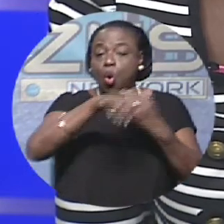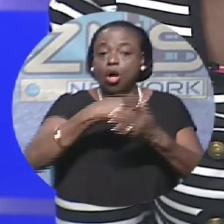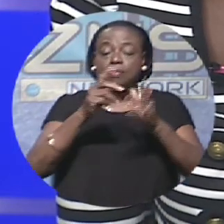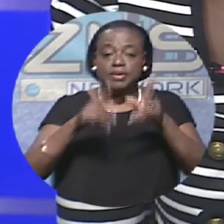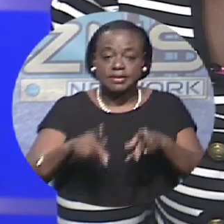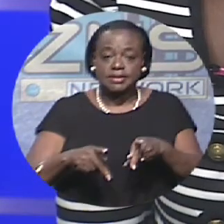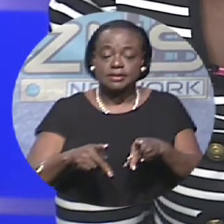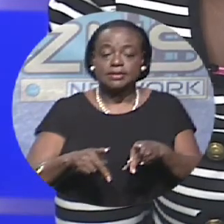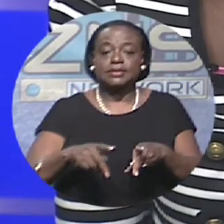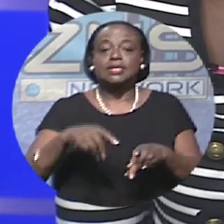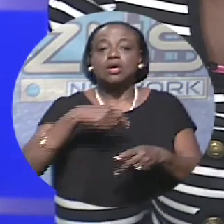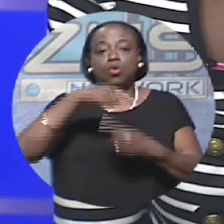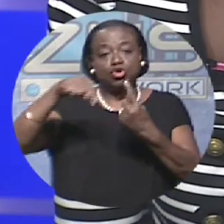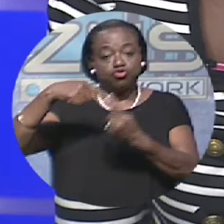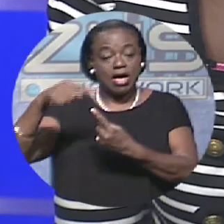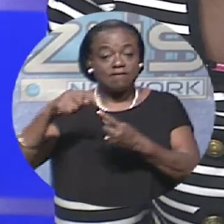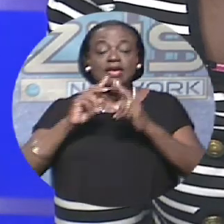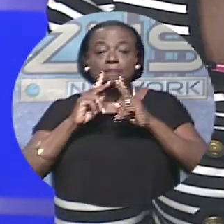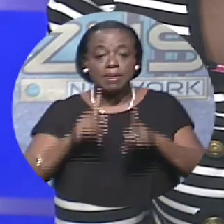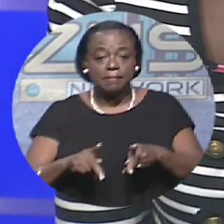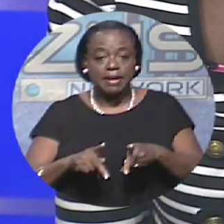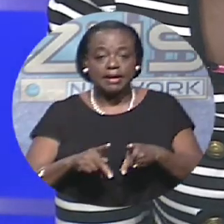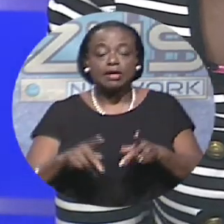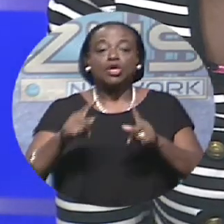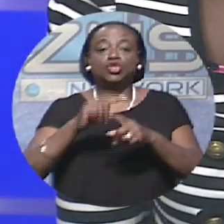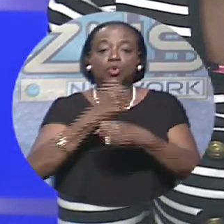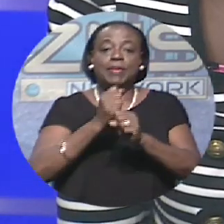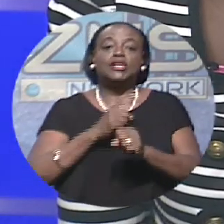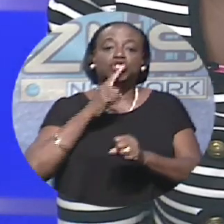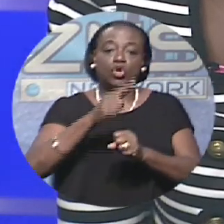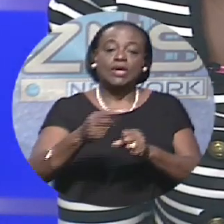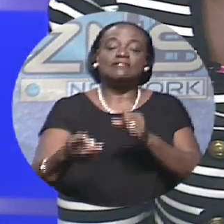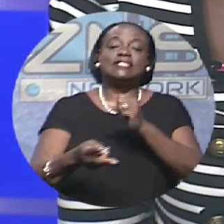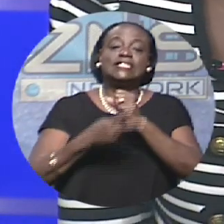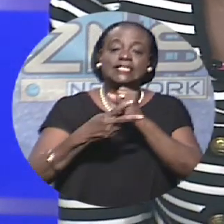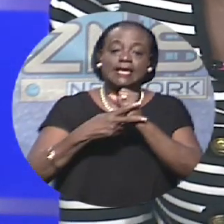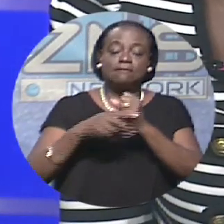operators and the traveling public on this matter to ensure safe travel nationwide.